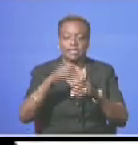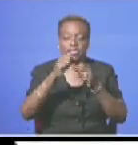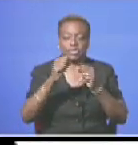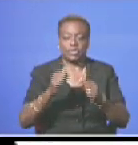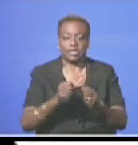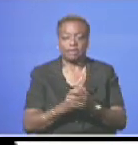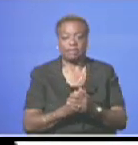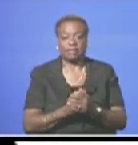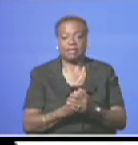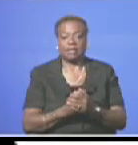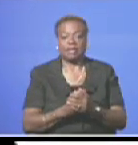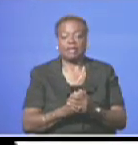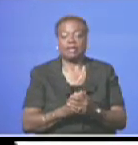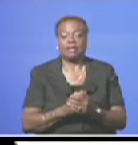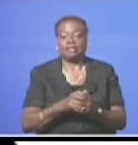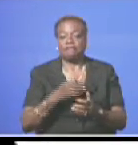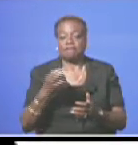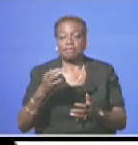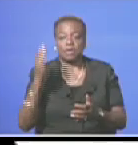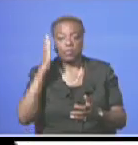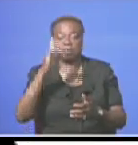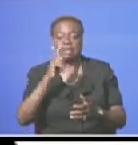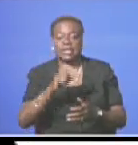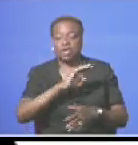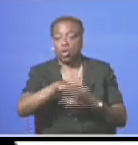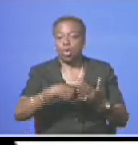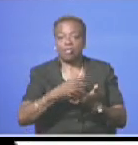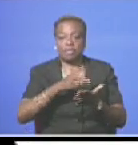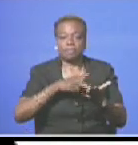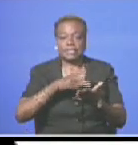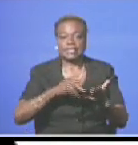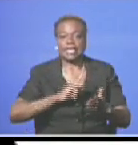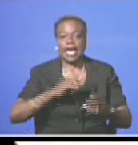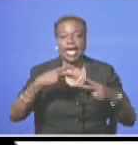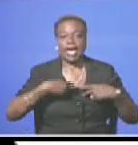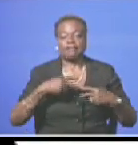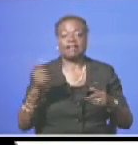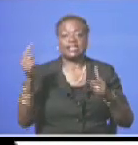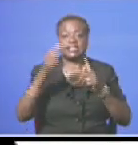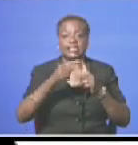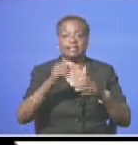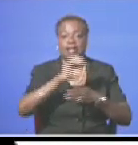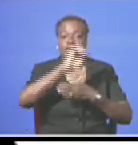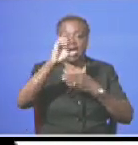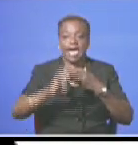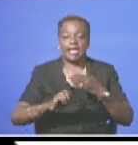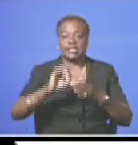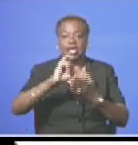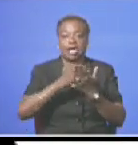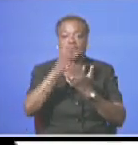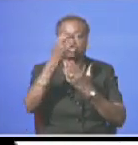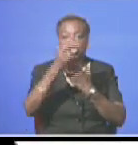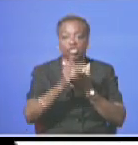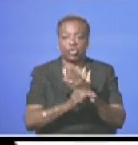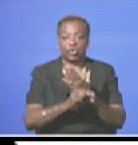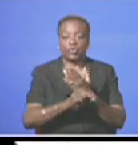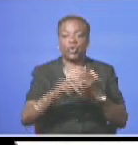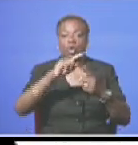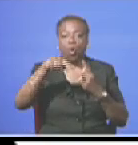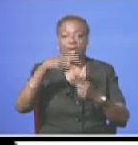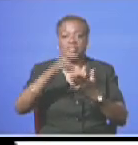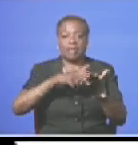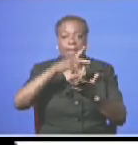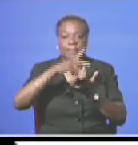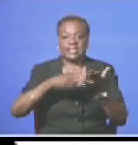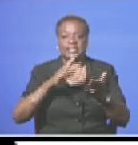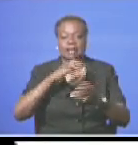to be beaded, all of the pieces. So I have until the end of June to have the pieces made up and sent off.